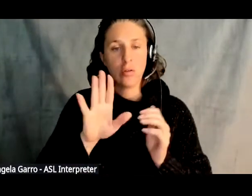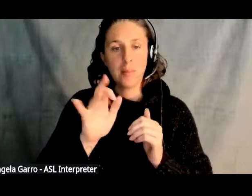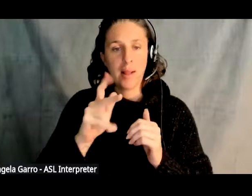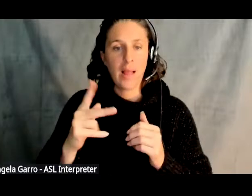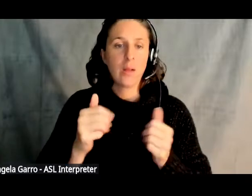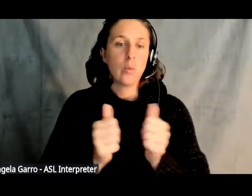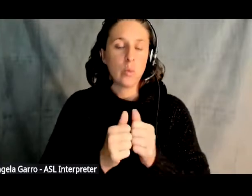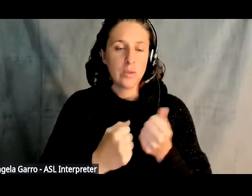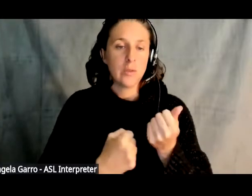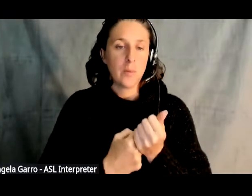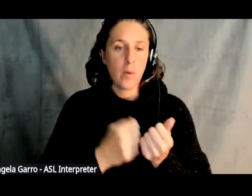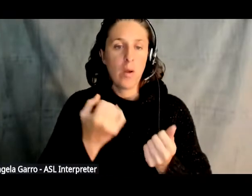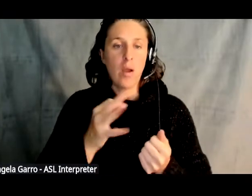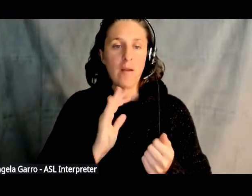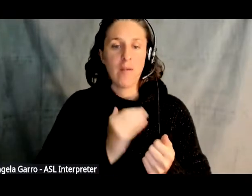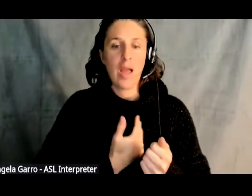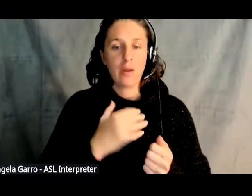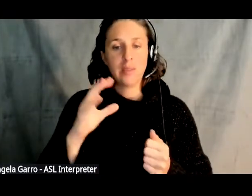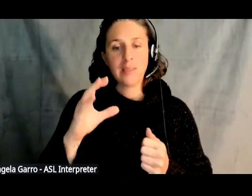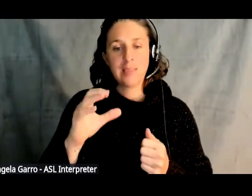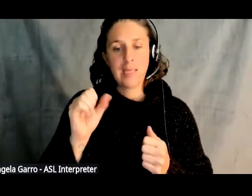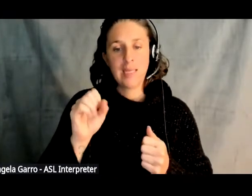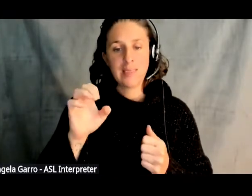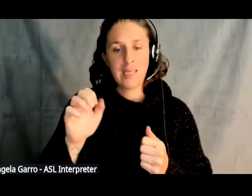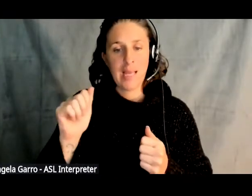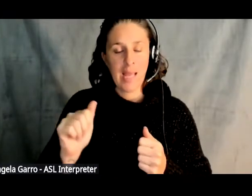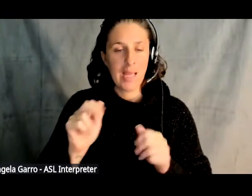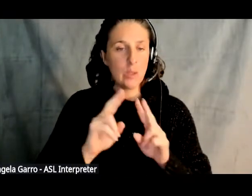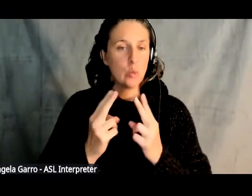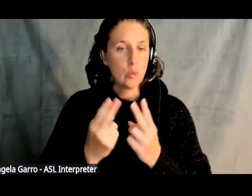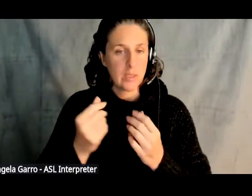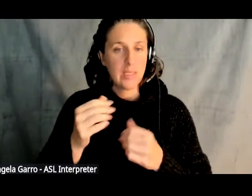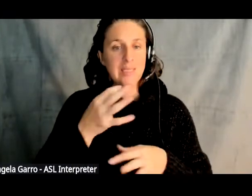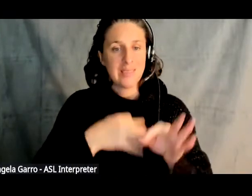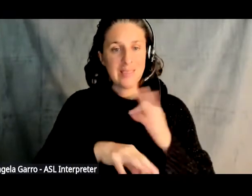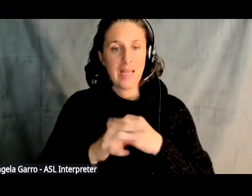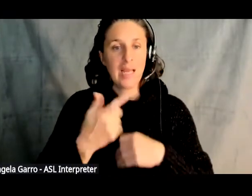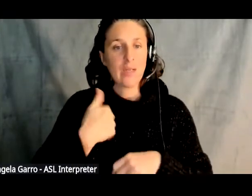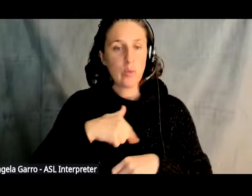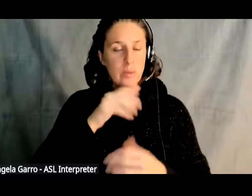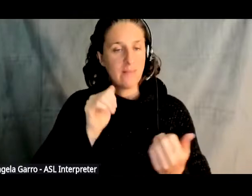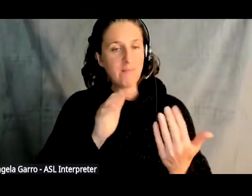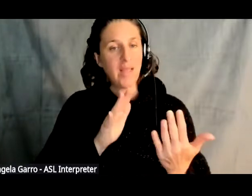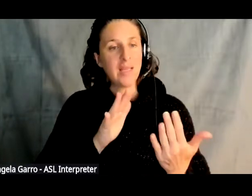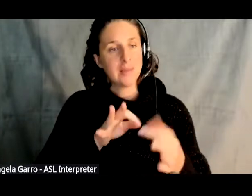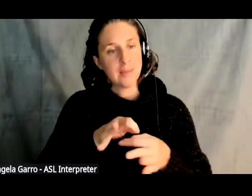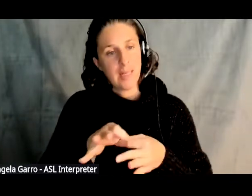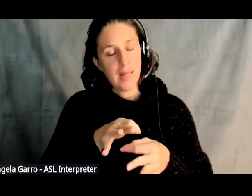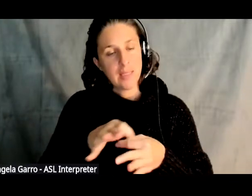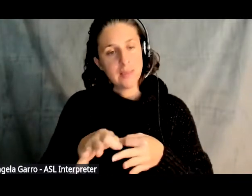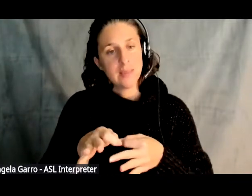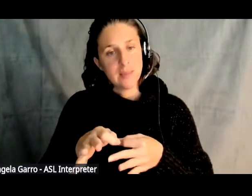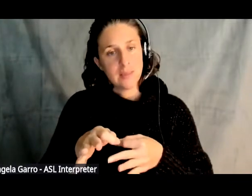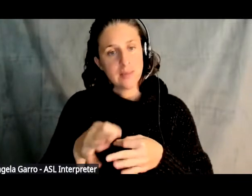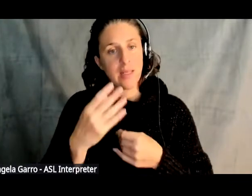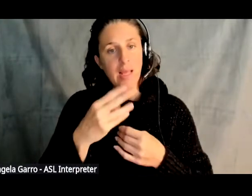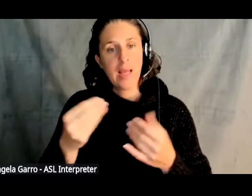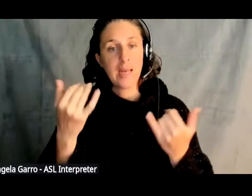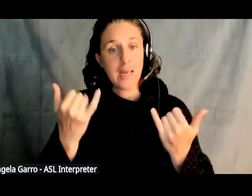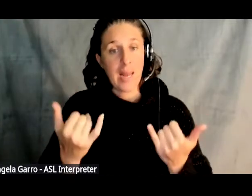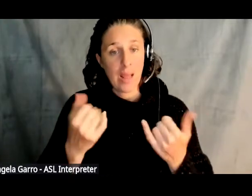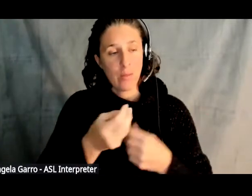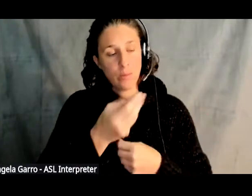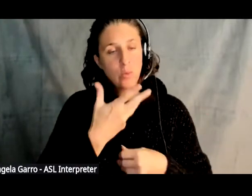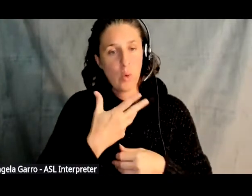support of our CSEA union. Instead, we've faced delays, and now we're told a